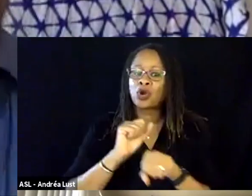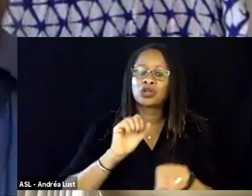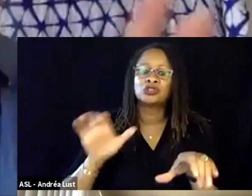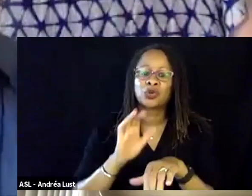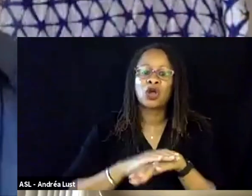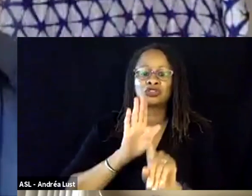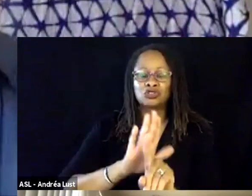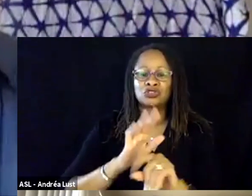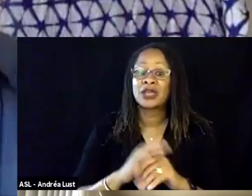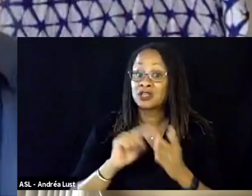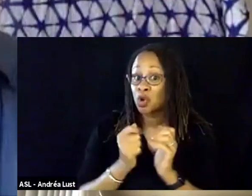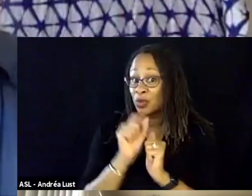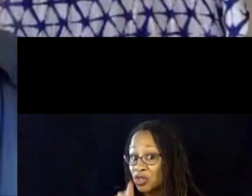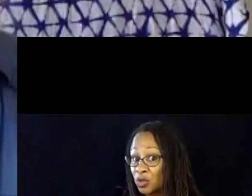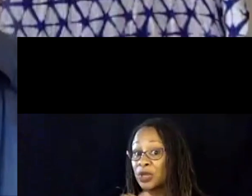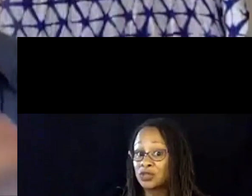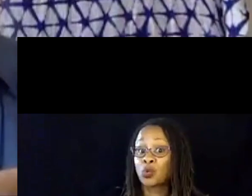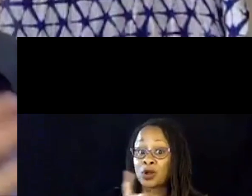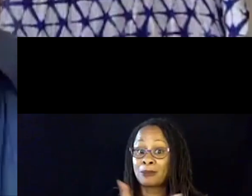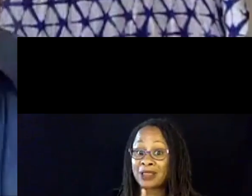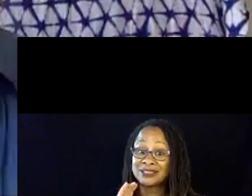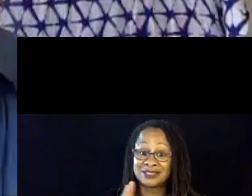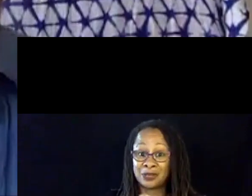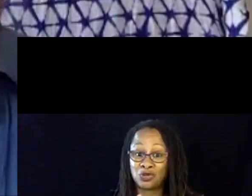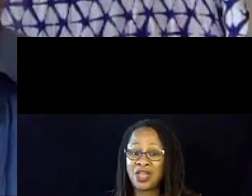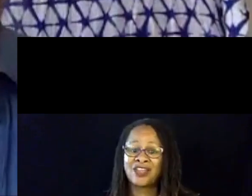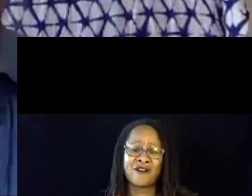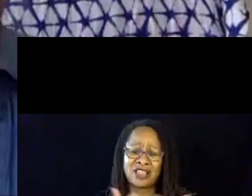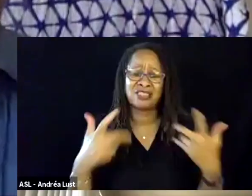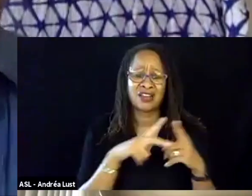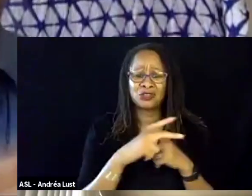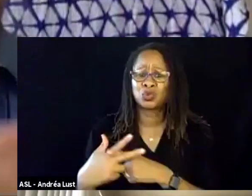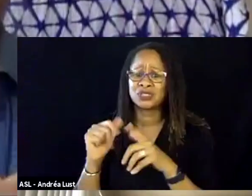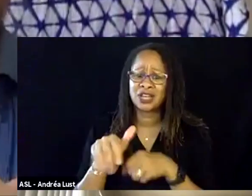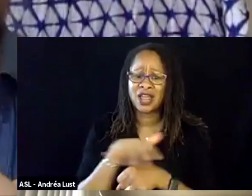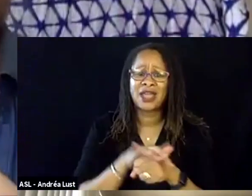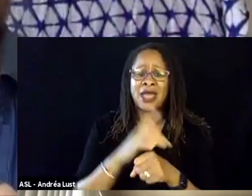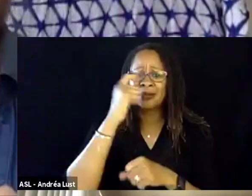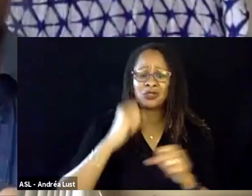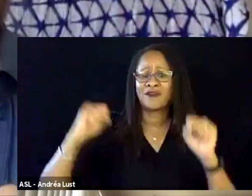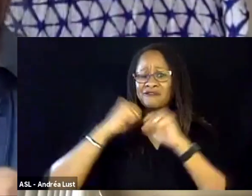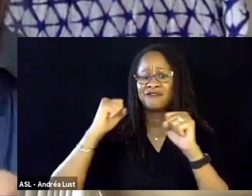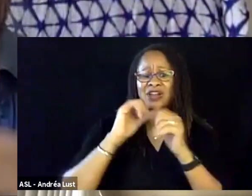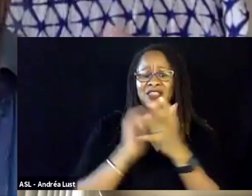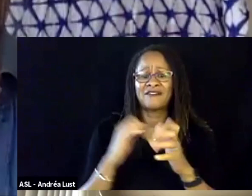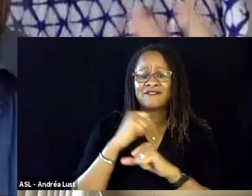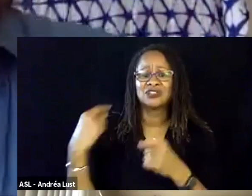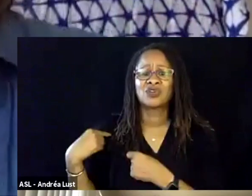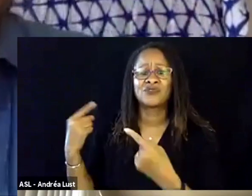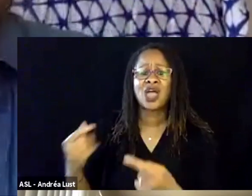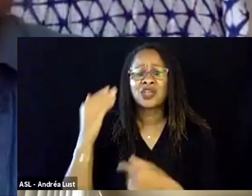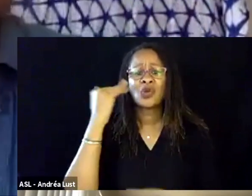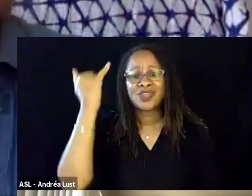with you in your workplace community, right? You already have a bunch of tools in this area because we've all been fighting this patriarchal fight, right? We know this idea